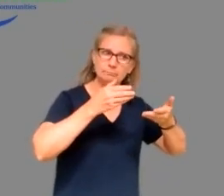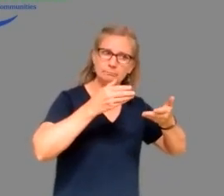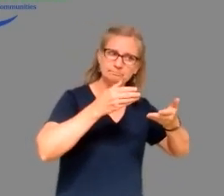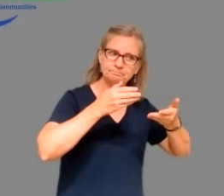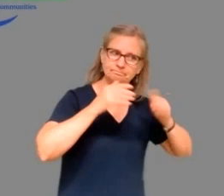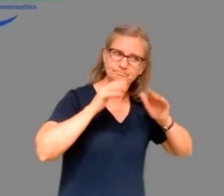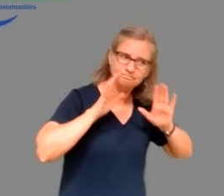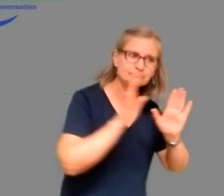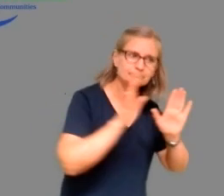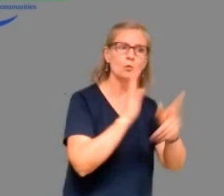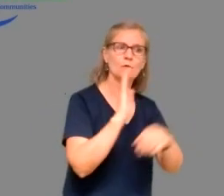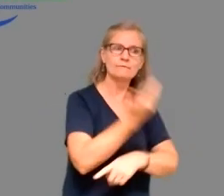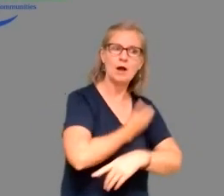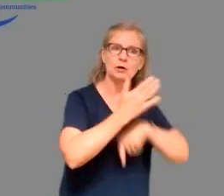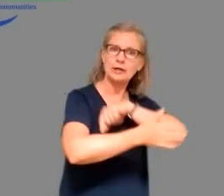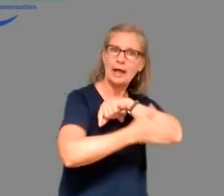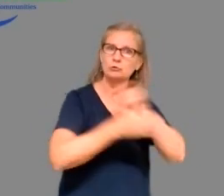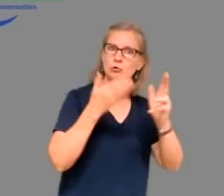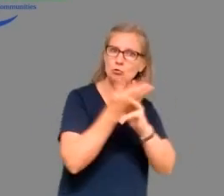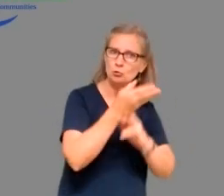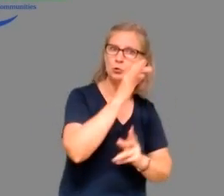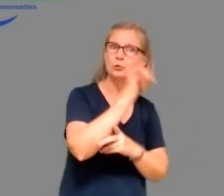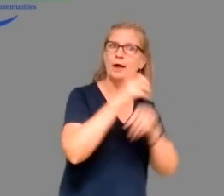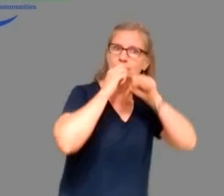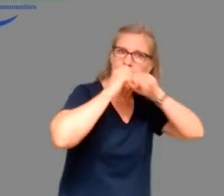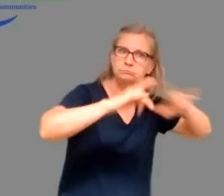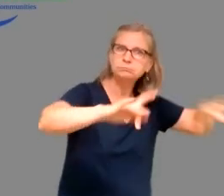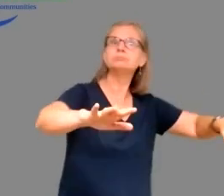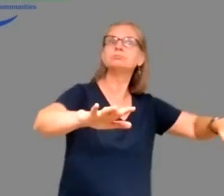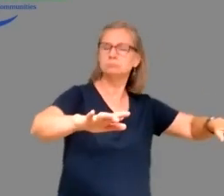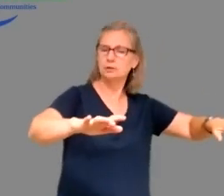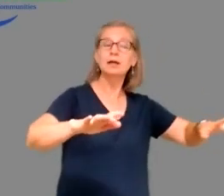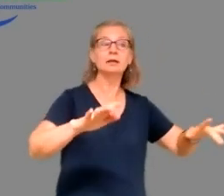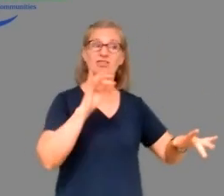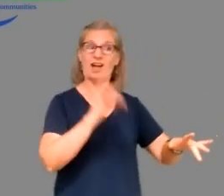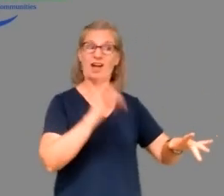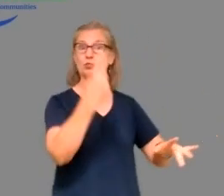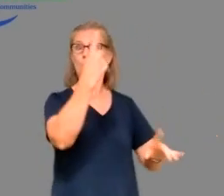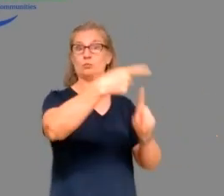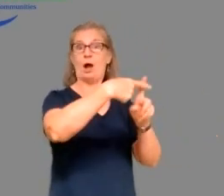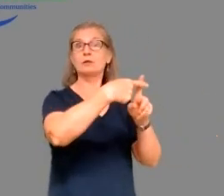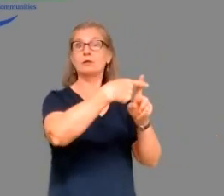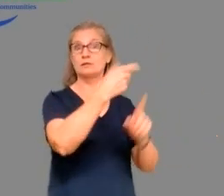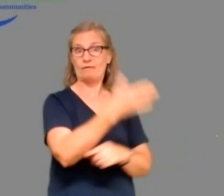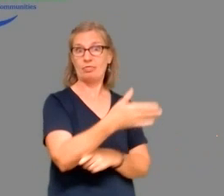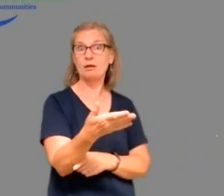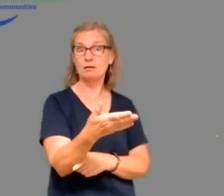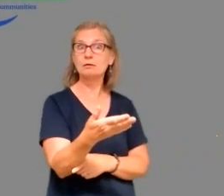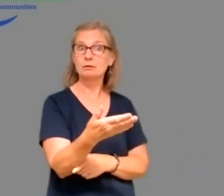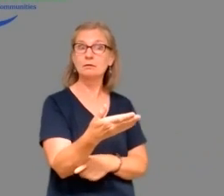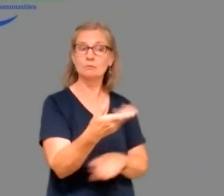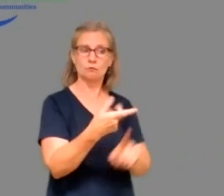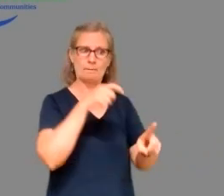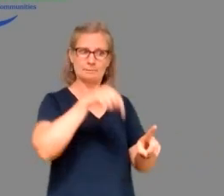this pandemic. And if there's one positive thing to come from this is the building relationships that